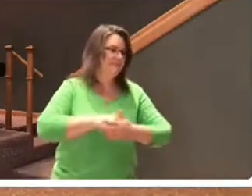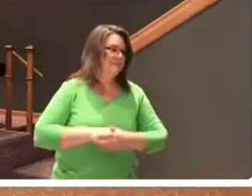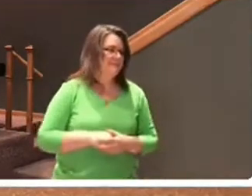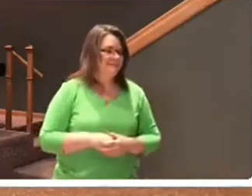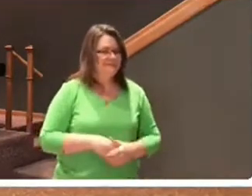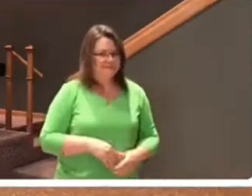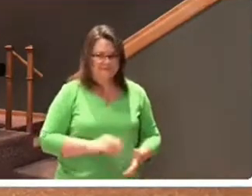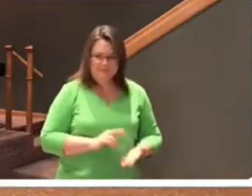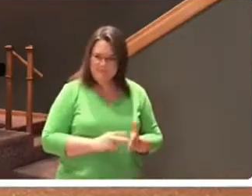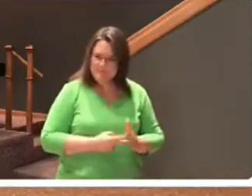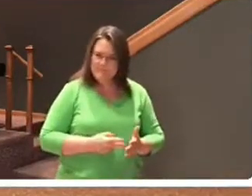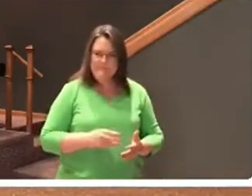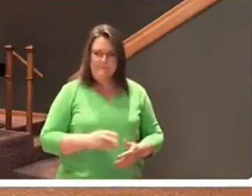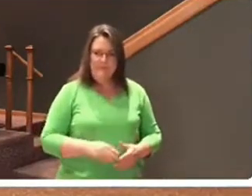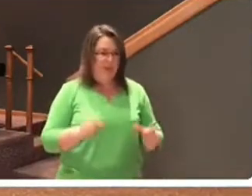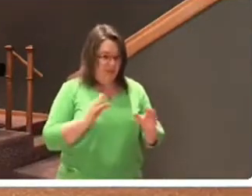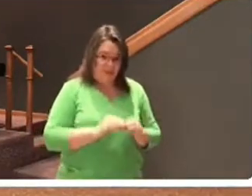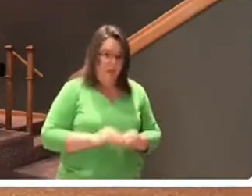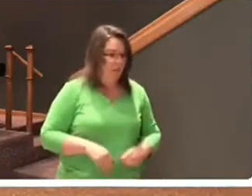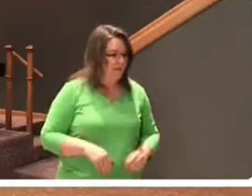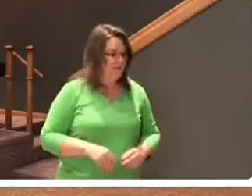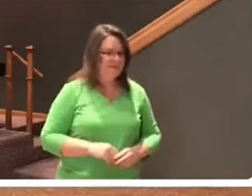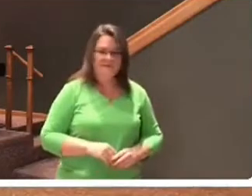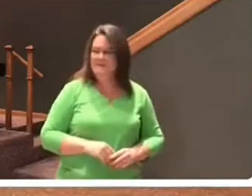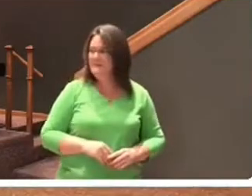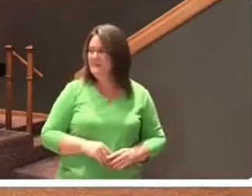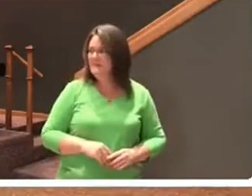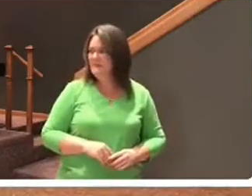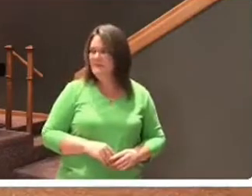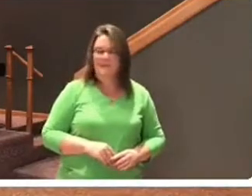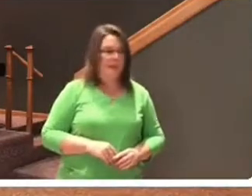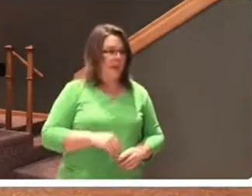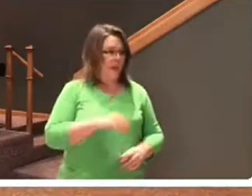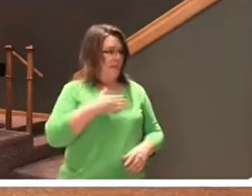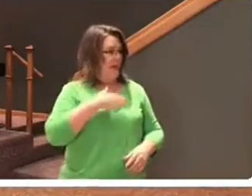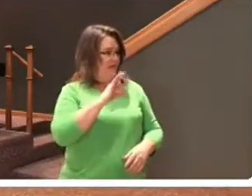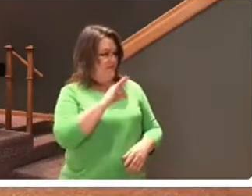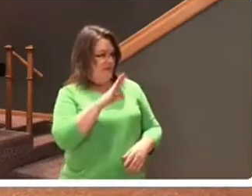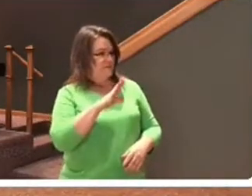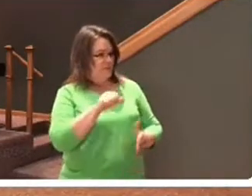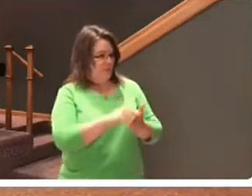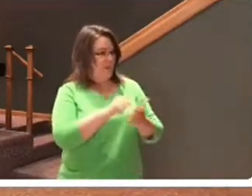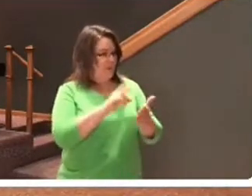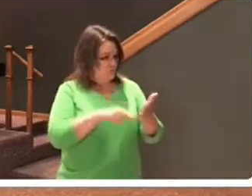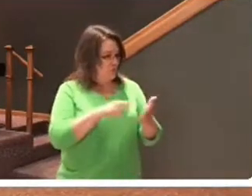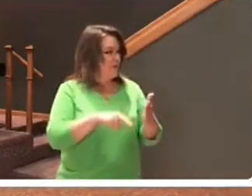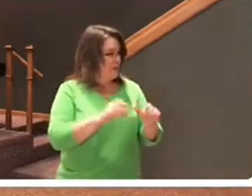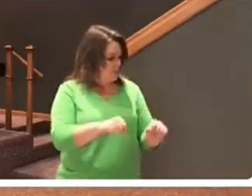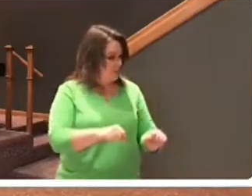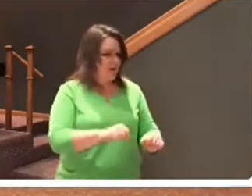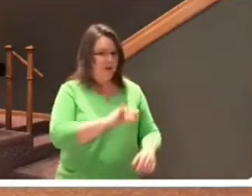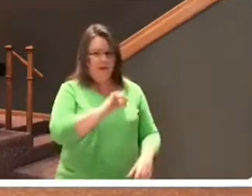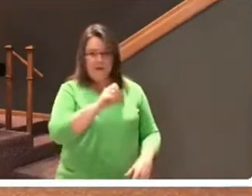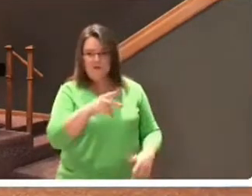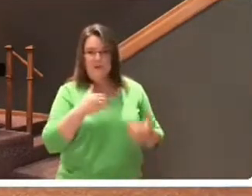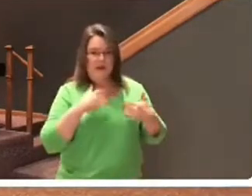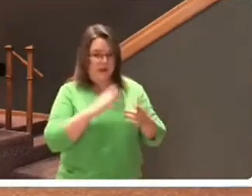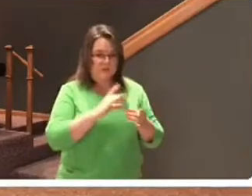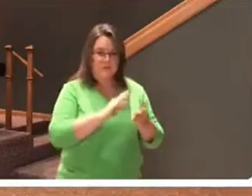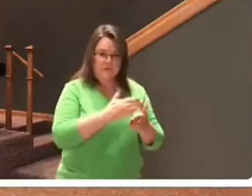I mean, there's more. Go on my Facebook page and read them if you want, but Jackie has a story